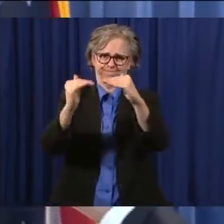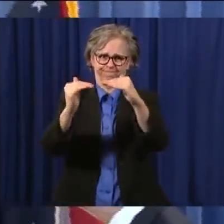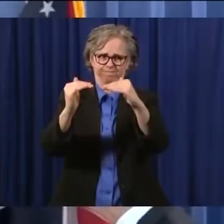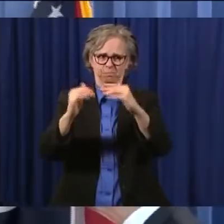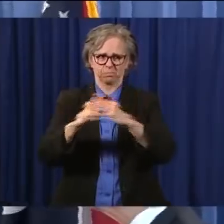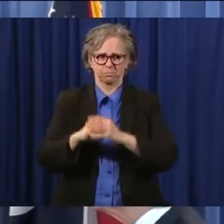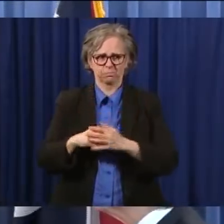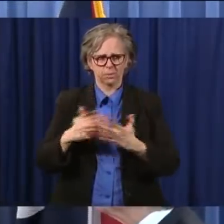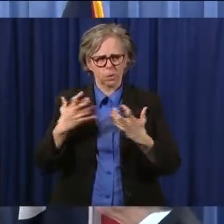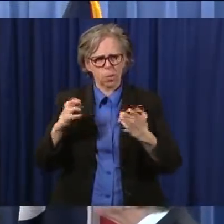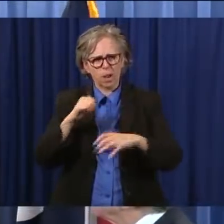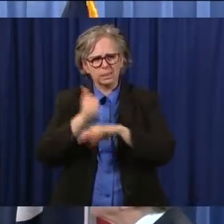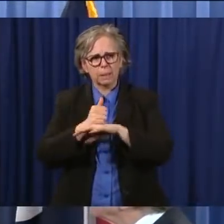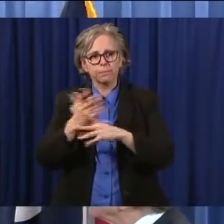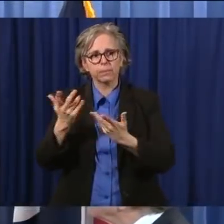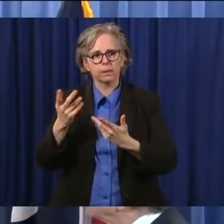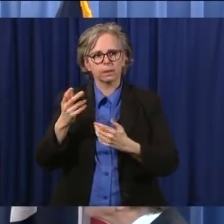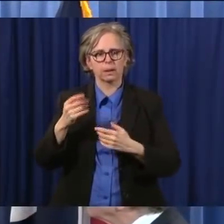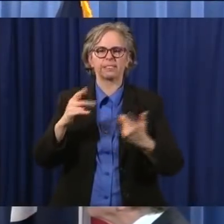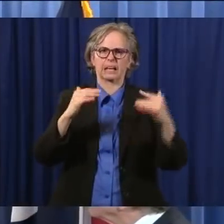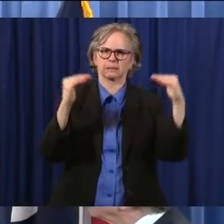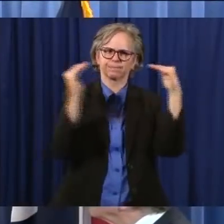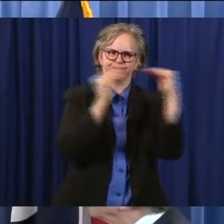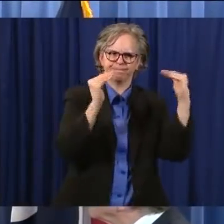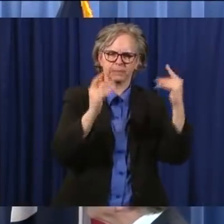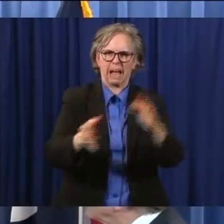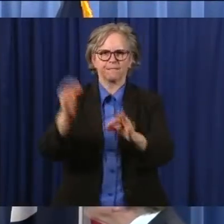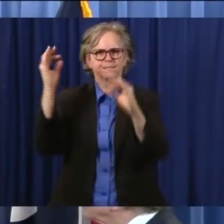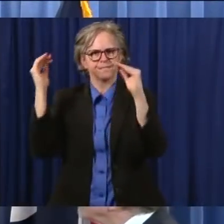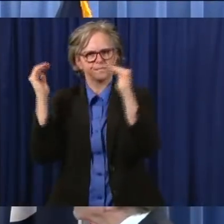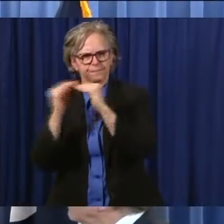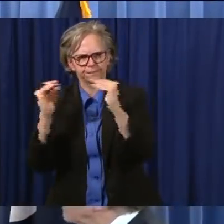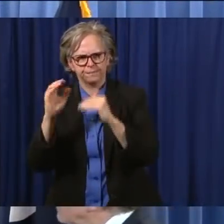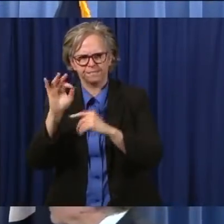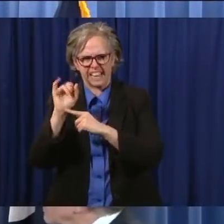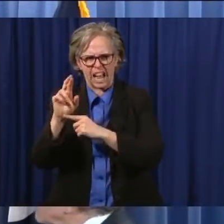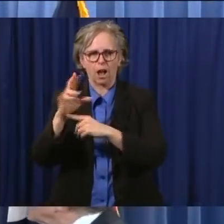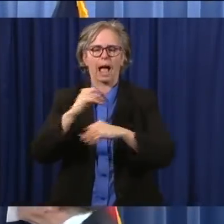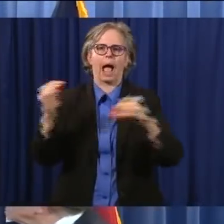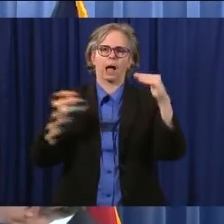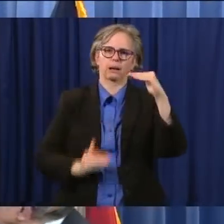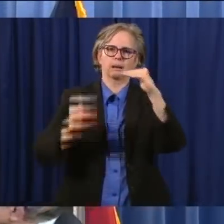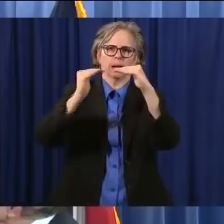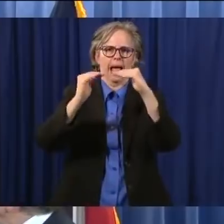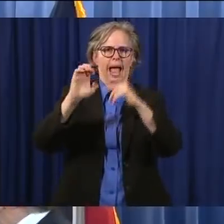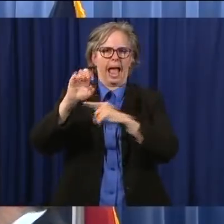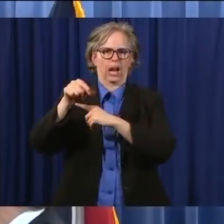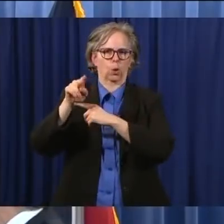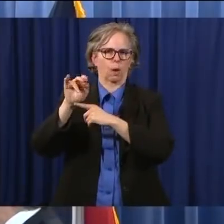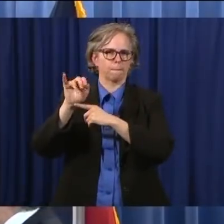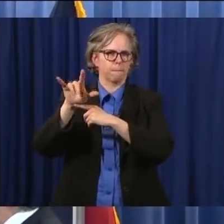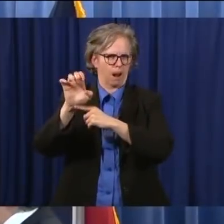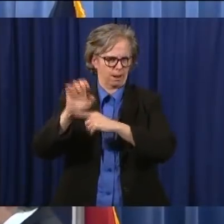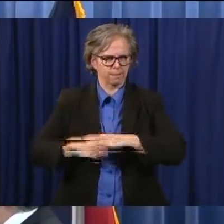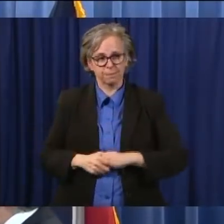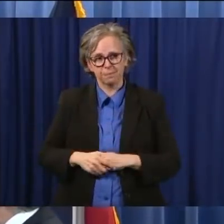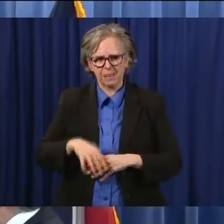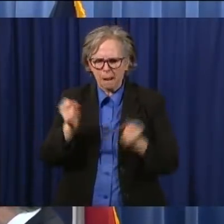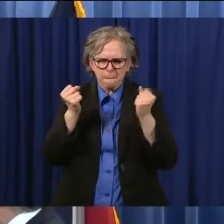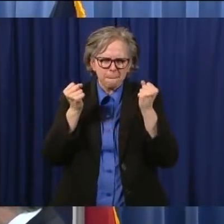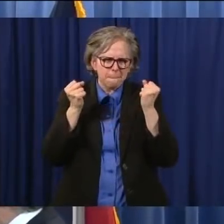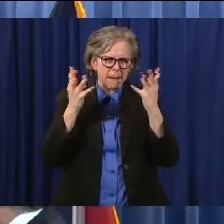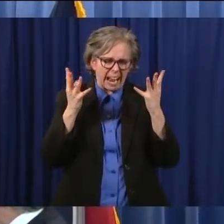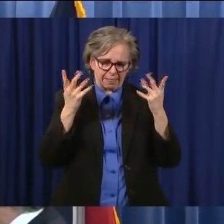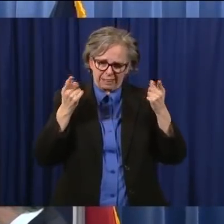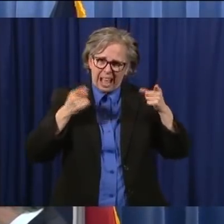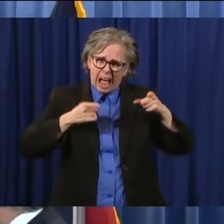equitable. And with the work of the strike force augmenting some of the great things that are happening now, we have no doubt that